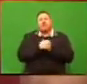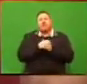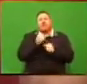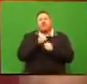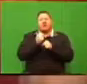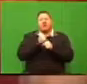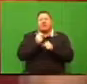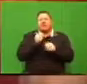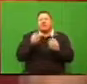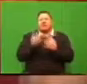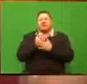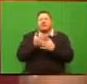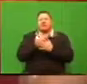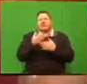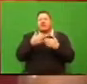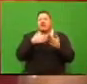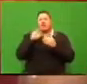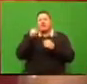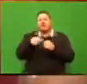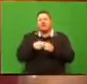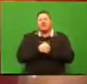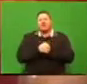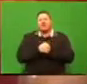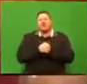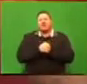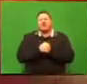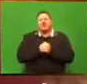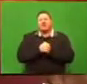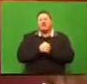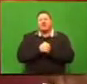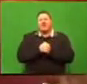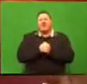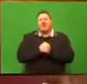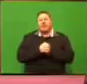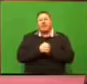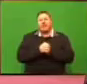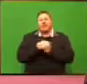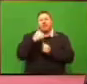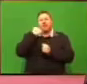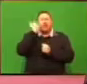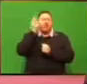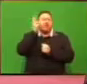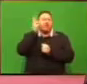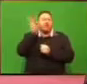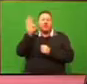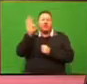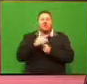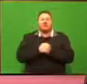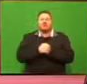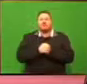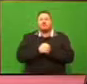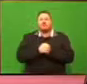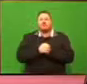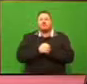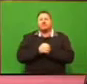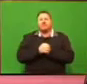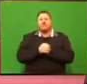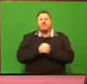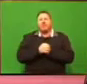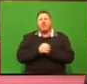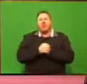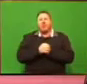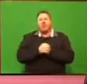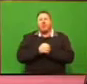anyone. Order, honorable members. I want to hear the point of order. What's the point of order, honorable Ndlozi? I'm saying